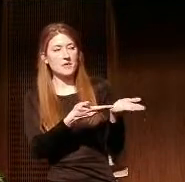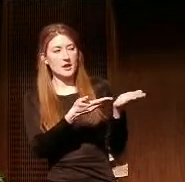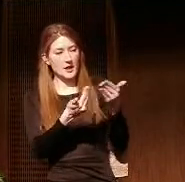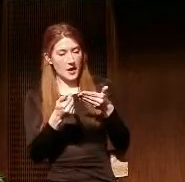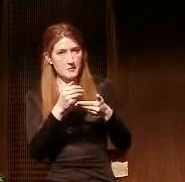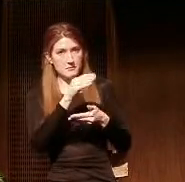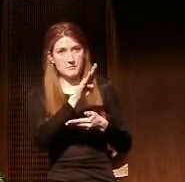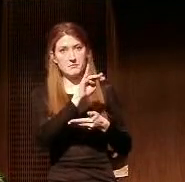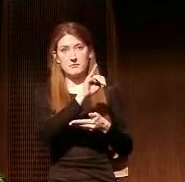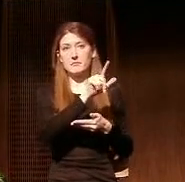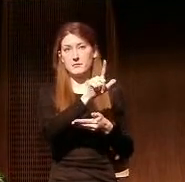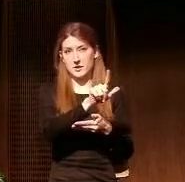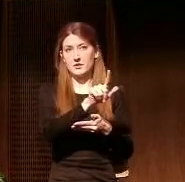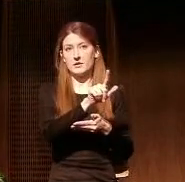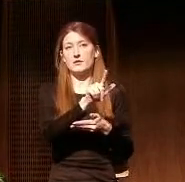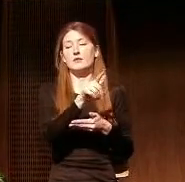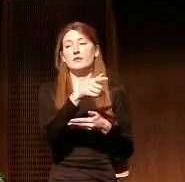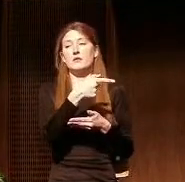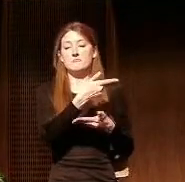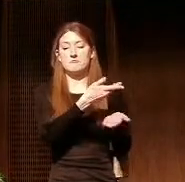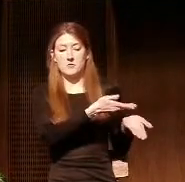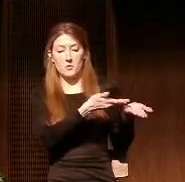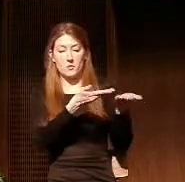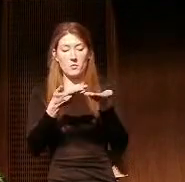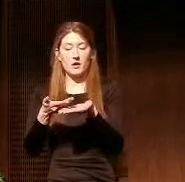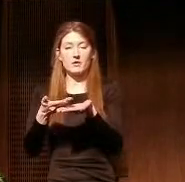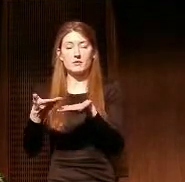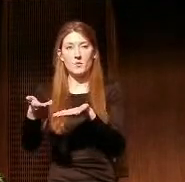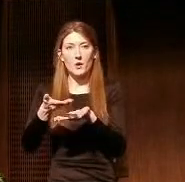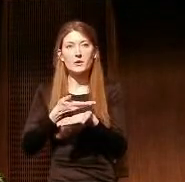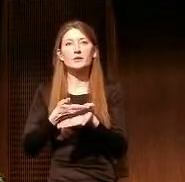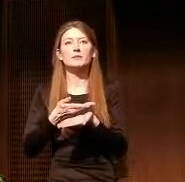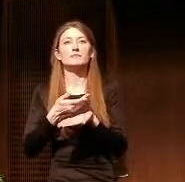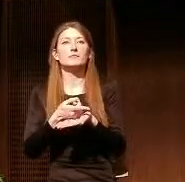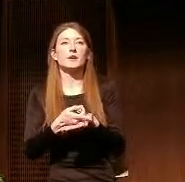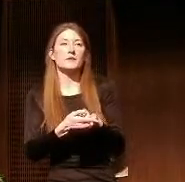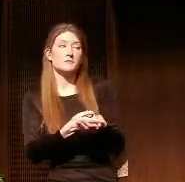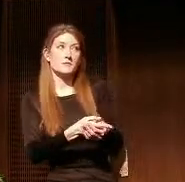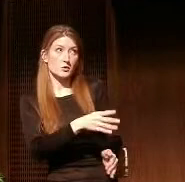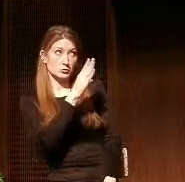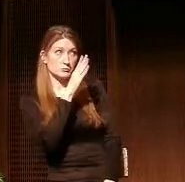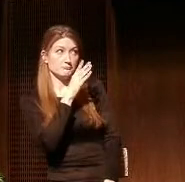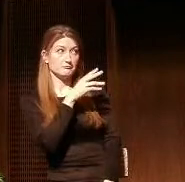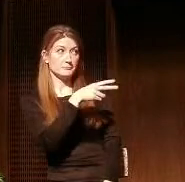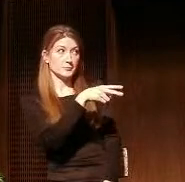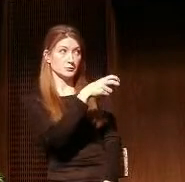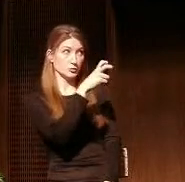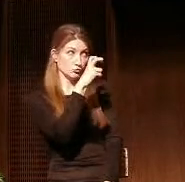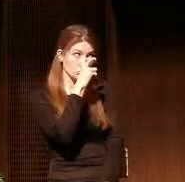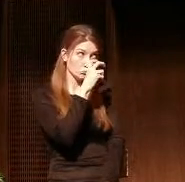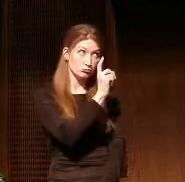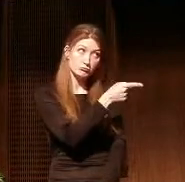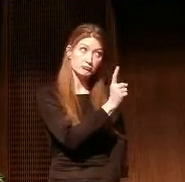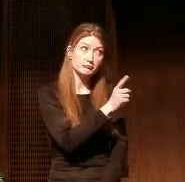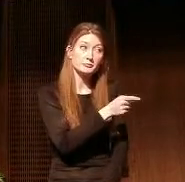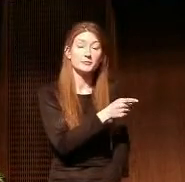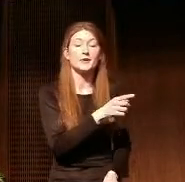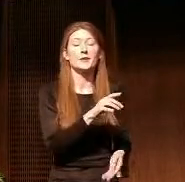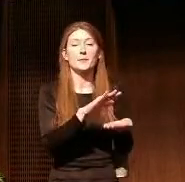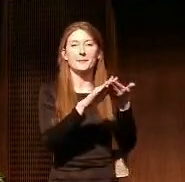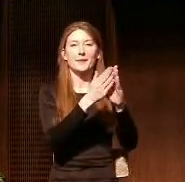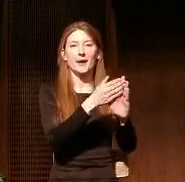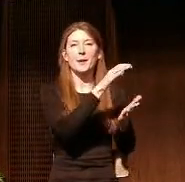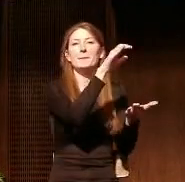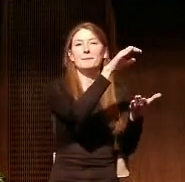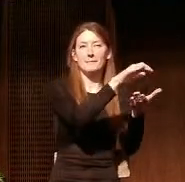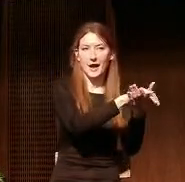come courting after he gave him a good talking to. And eventually they got married, and Bill's